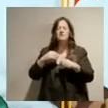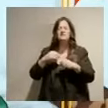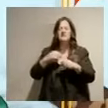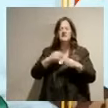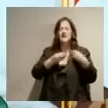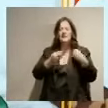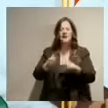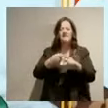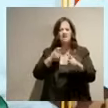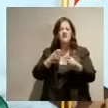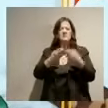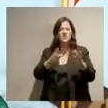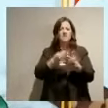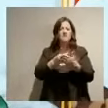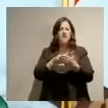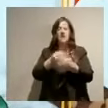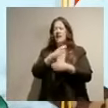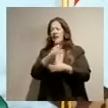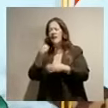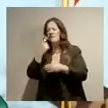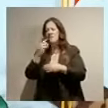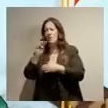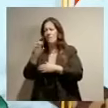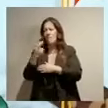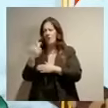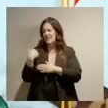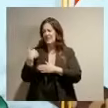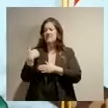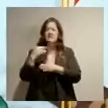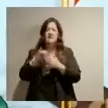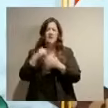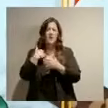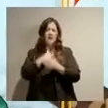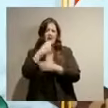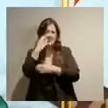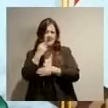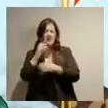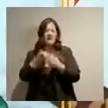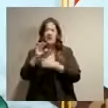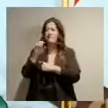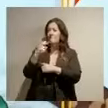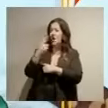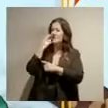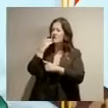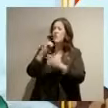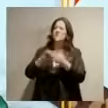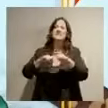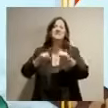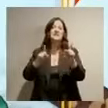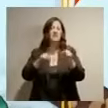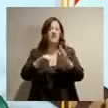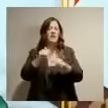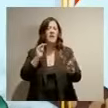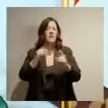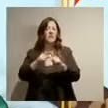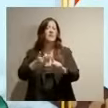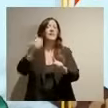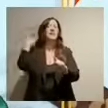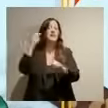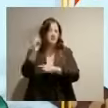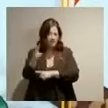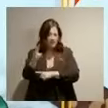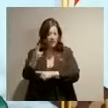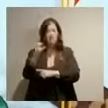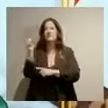relates to the issue of March and the experience we had, I'm mindful that March experience is very different than a November experience.